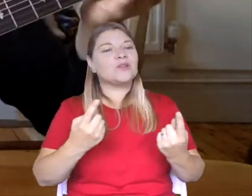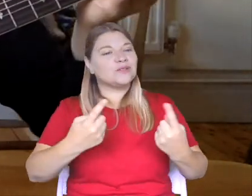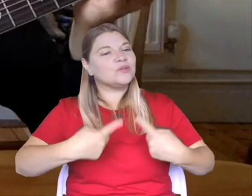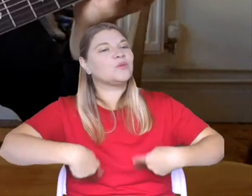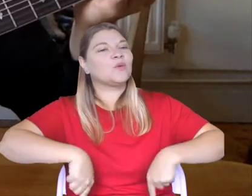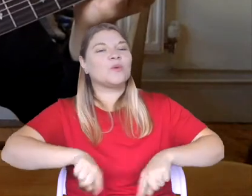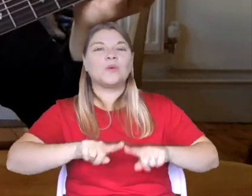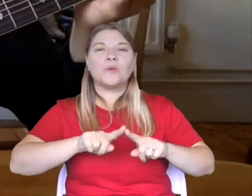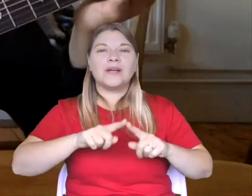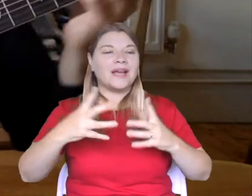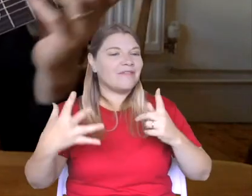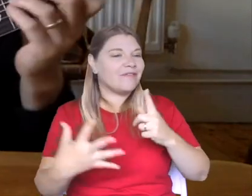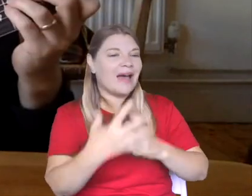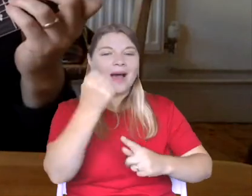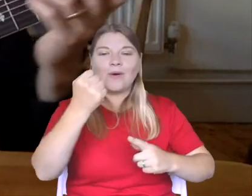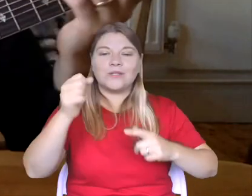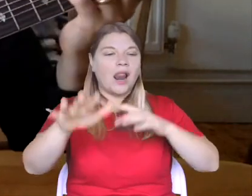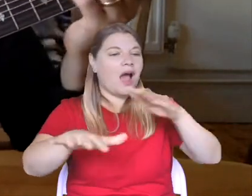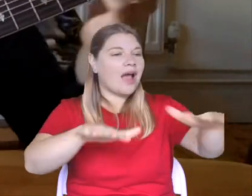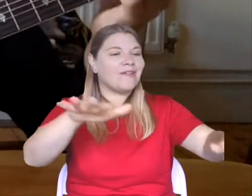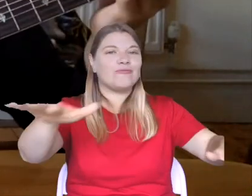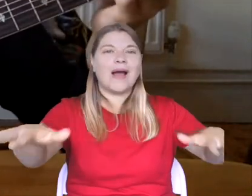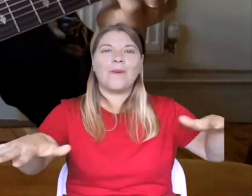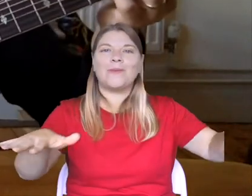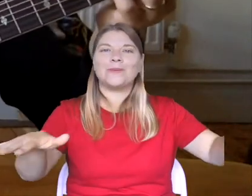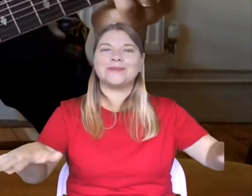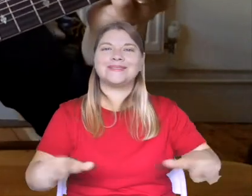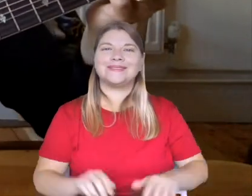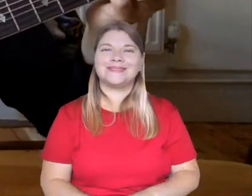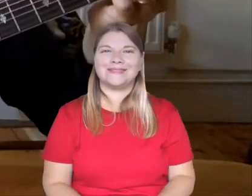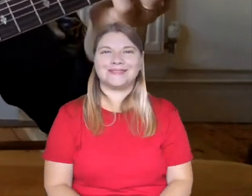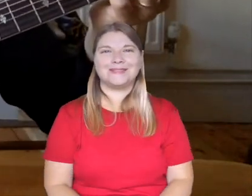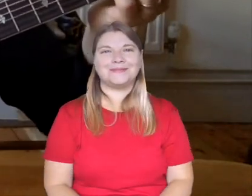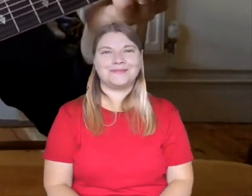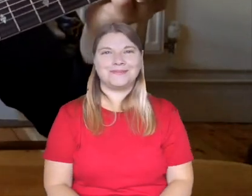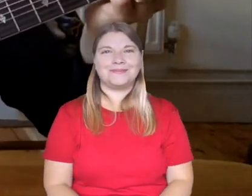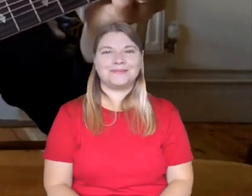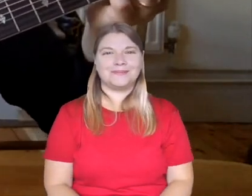that we found lying around.